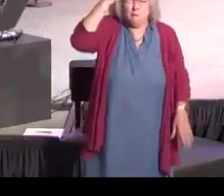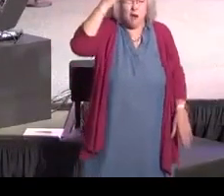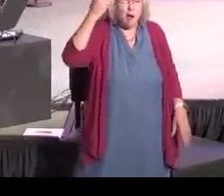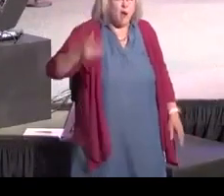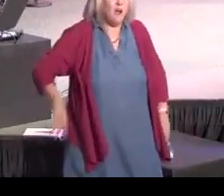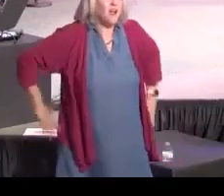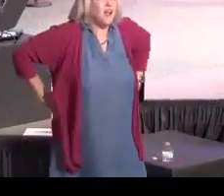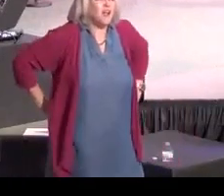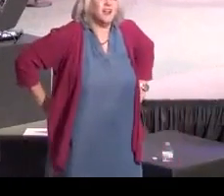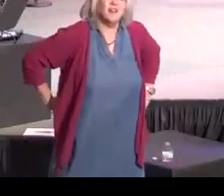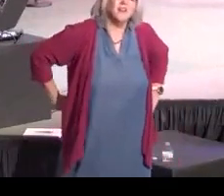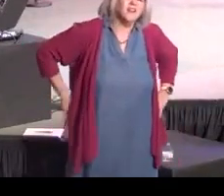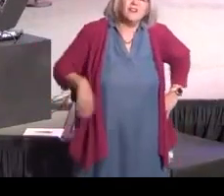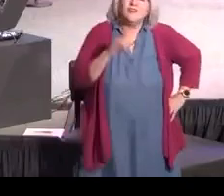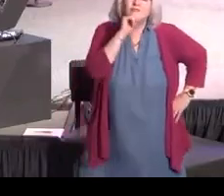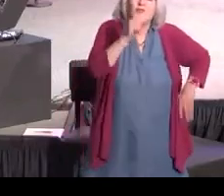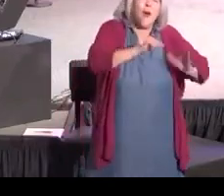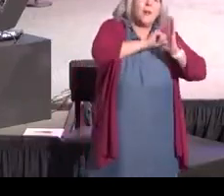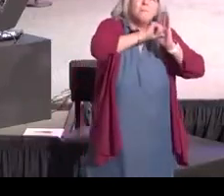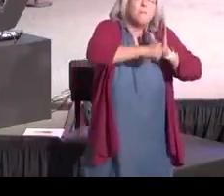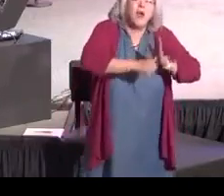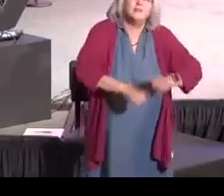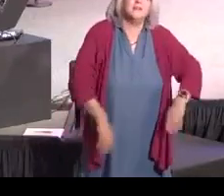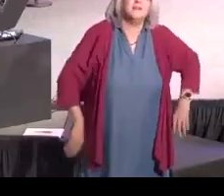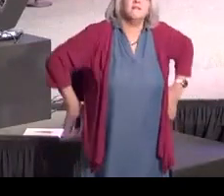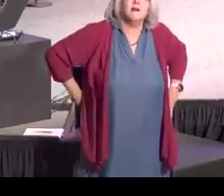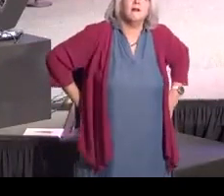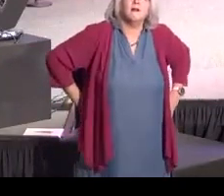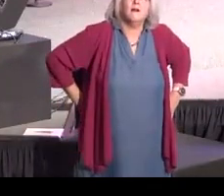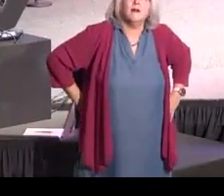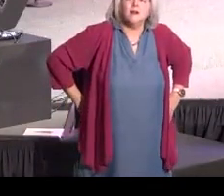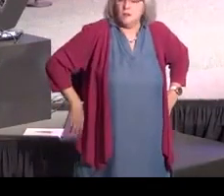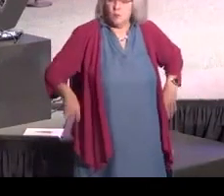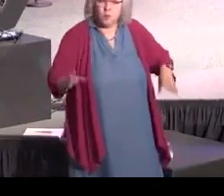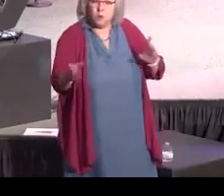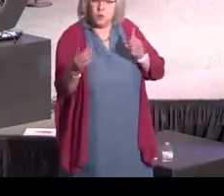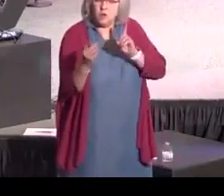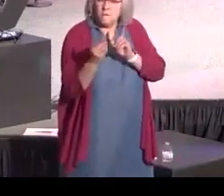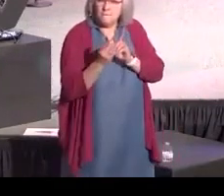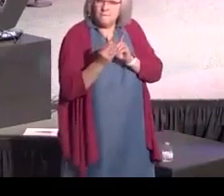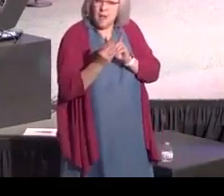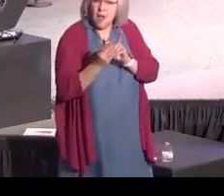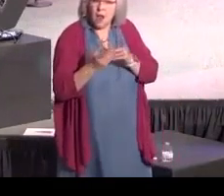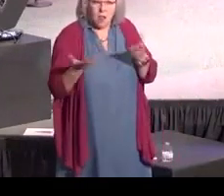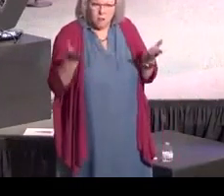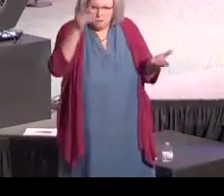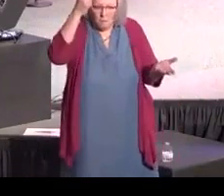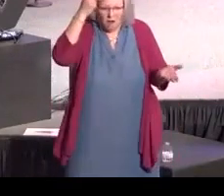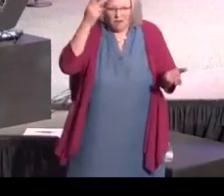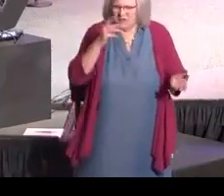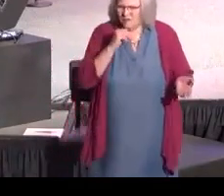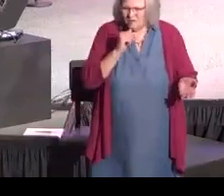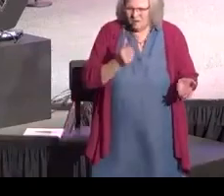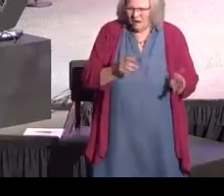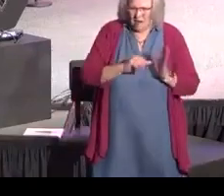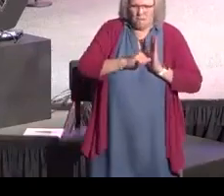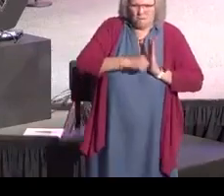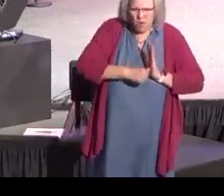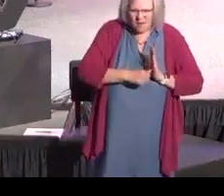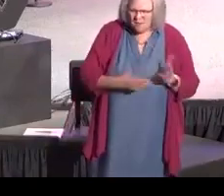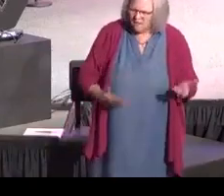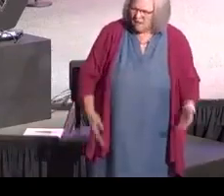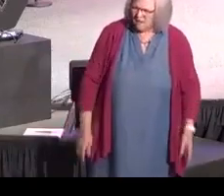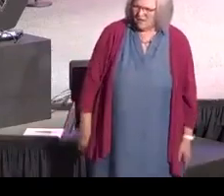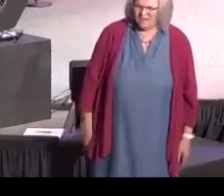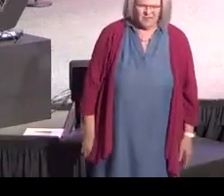10, you're unimpressive. When he actually met the guy, you're not really an impressive guy. I don't know if you've ever